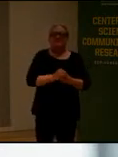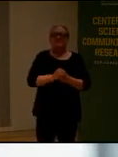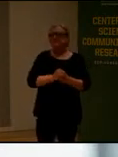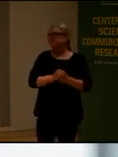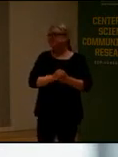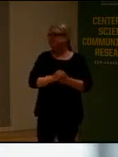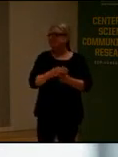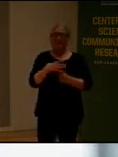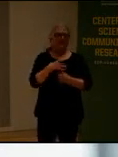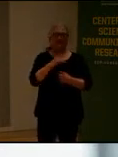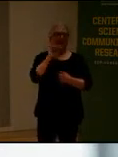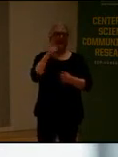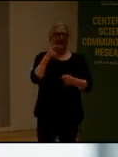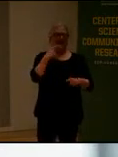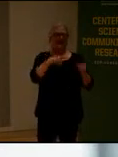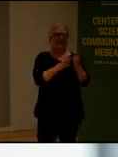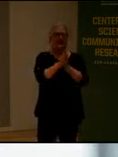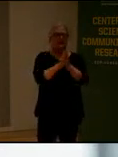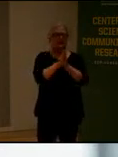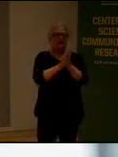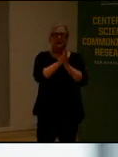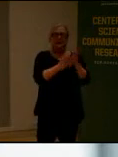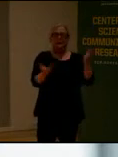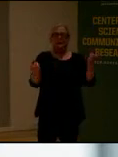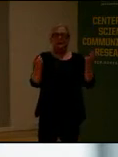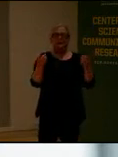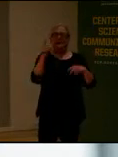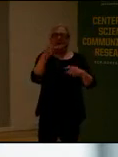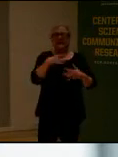I just like the fact that just, yes, gets you up in the morning.